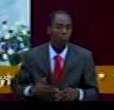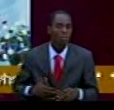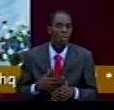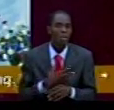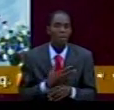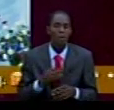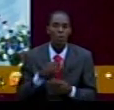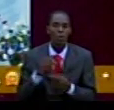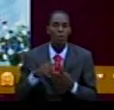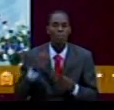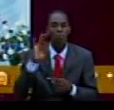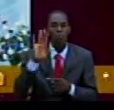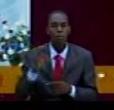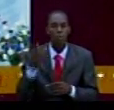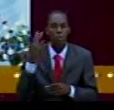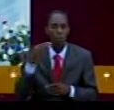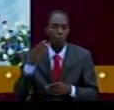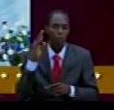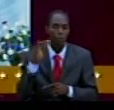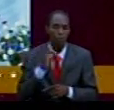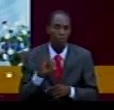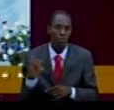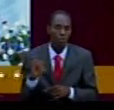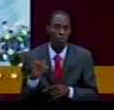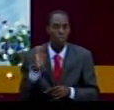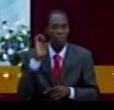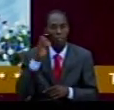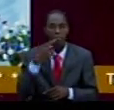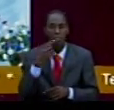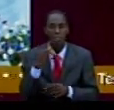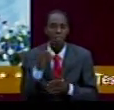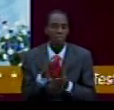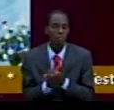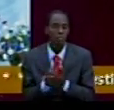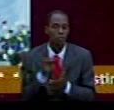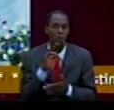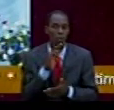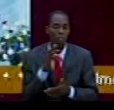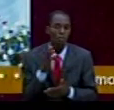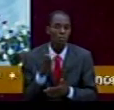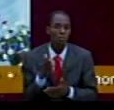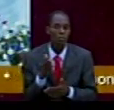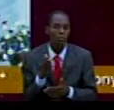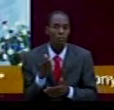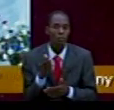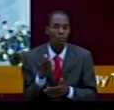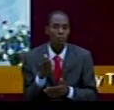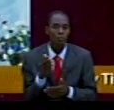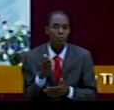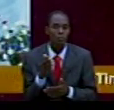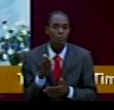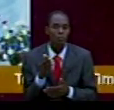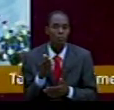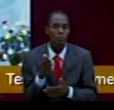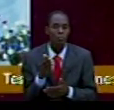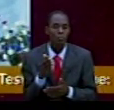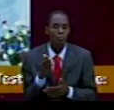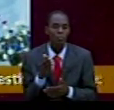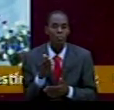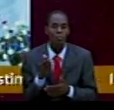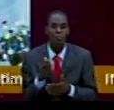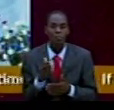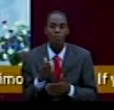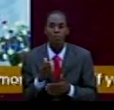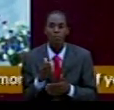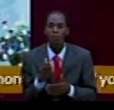just mentioned my case. He said that you are there, and when he was preaching, he said you are there and you have this intestine problem, and you